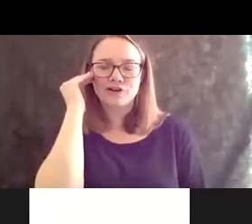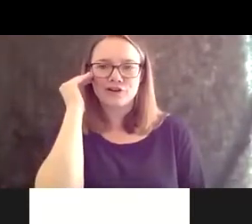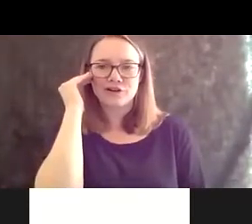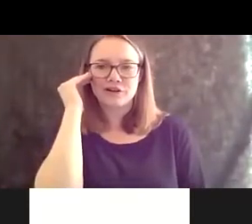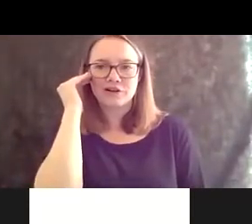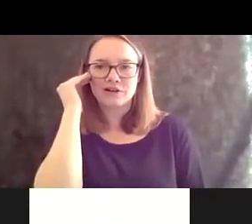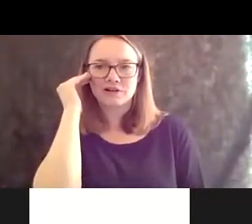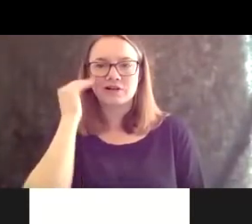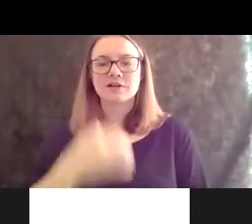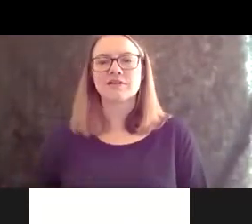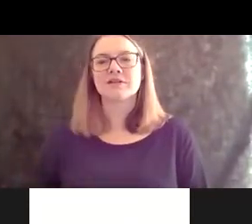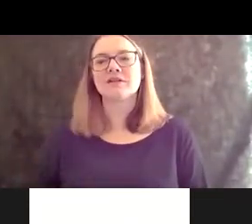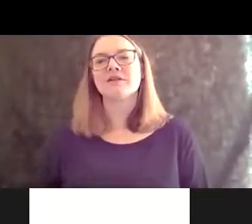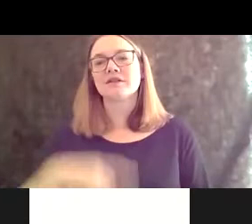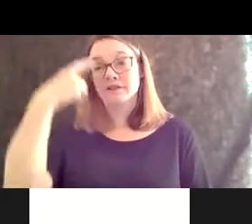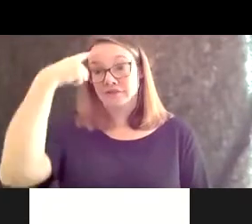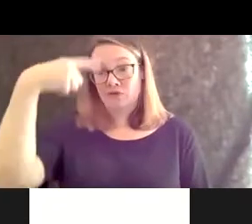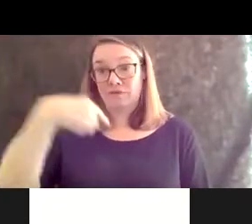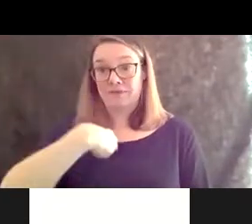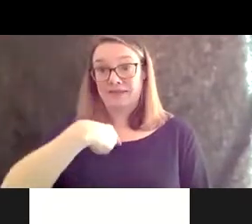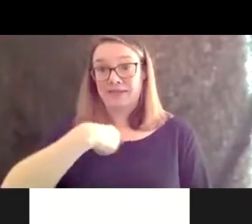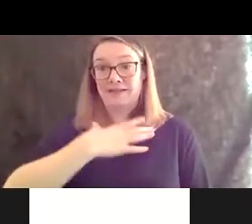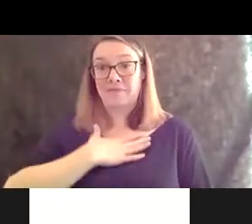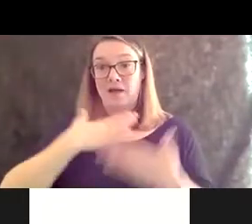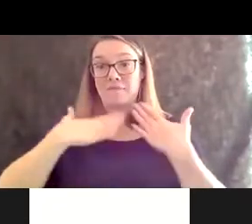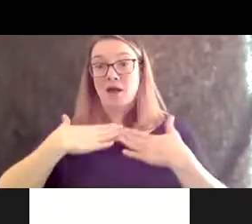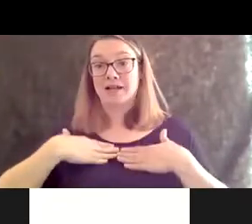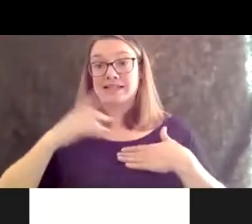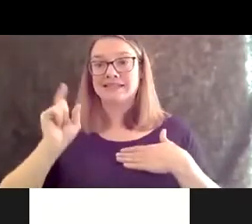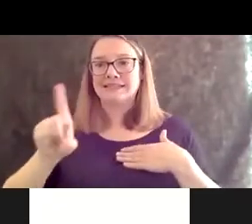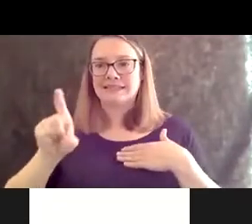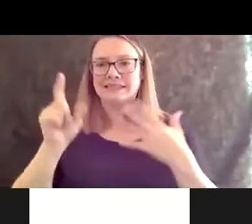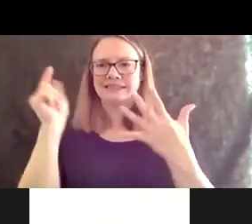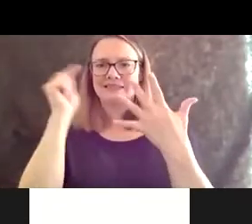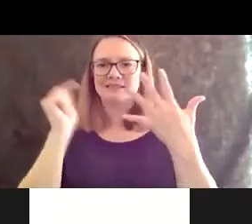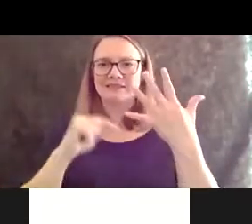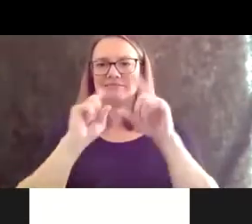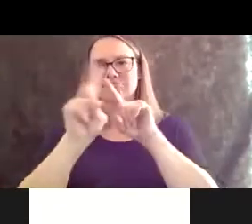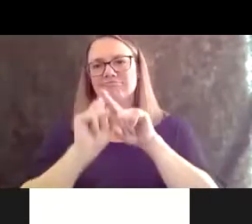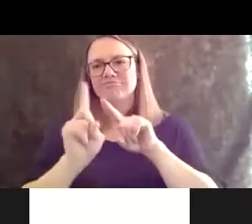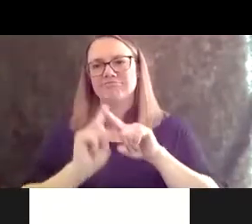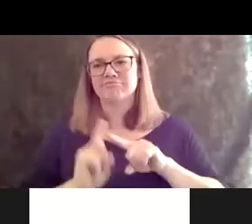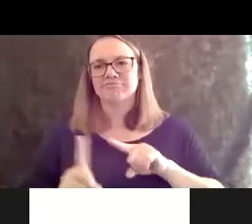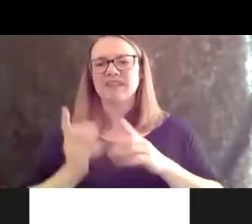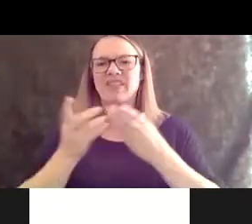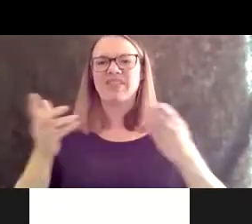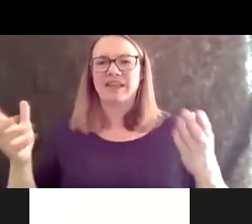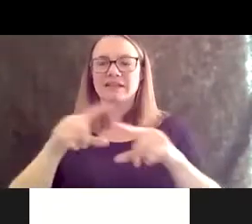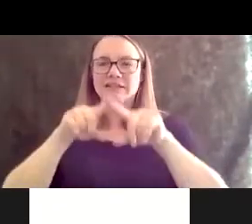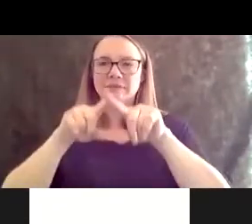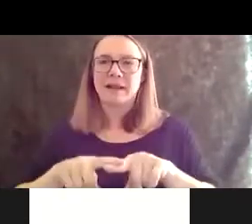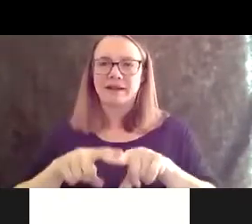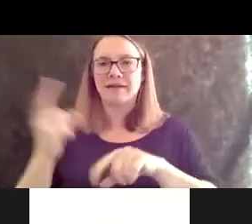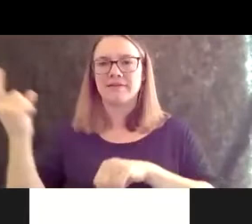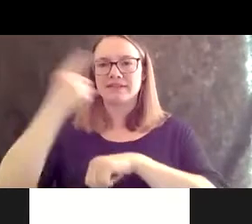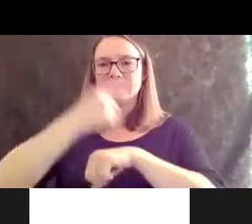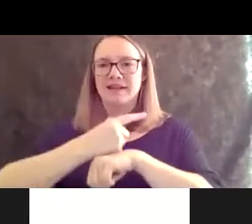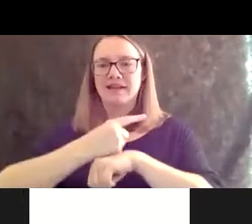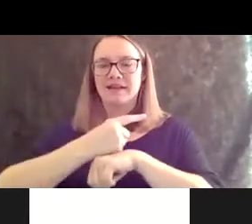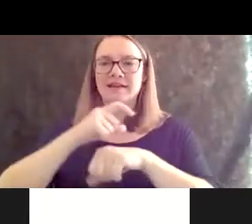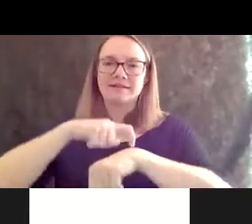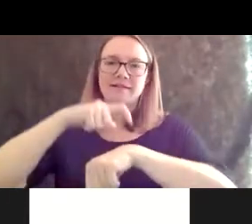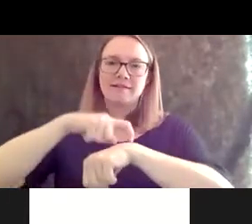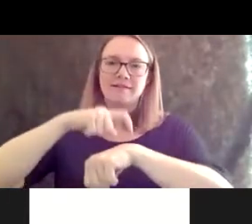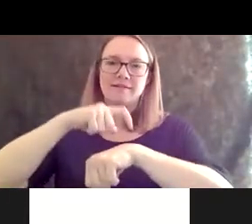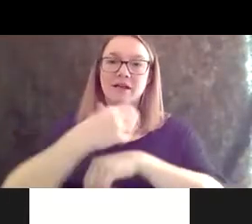I know for me, my body needs different things depending on the time of the day. So in the mornings, I'm more active. So that's when